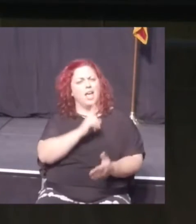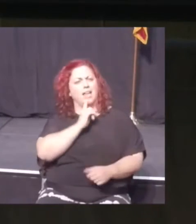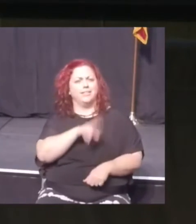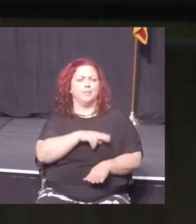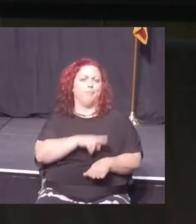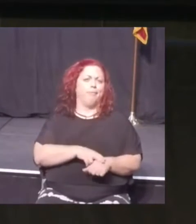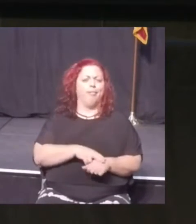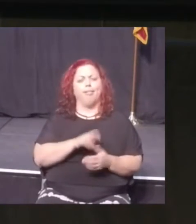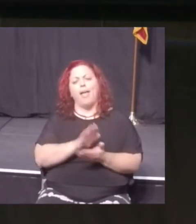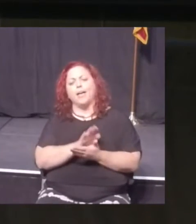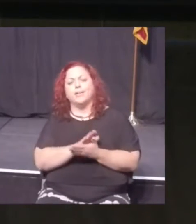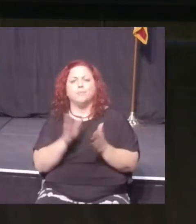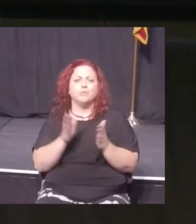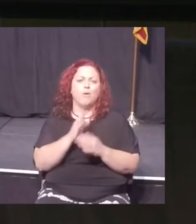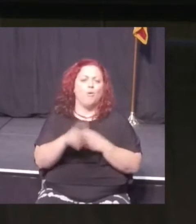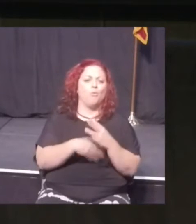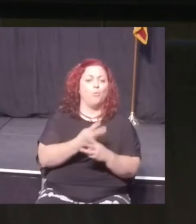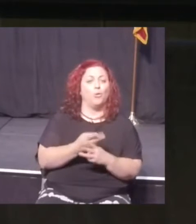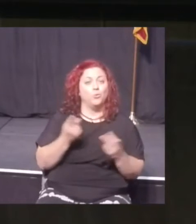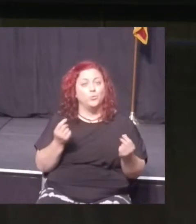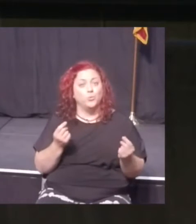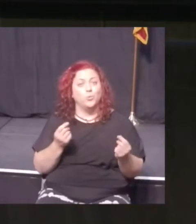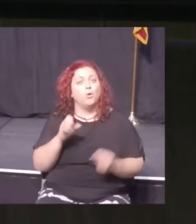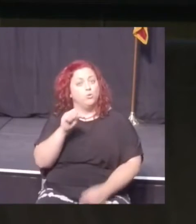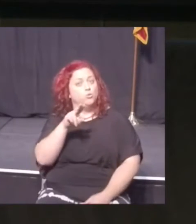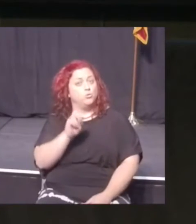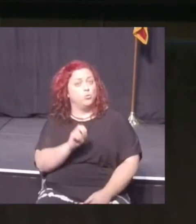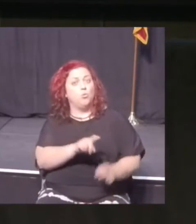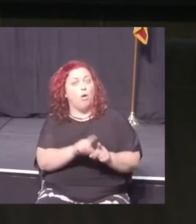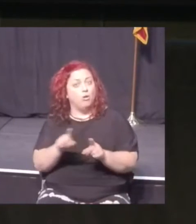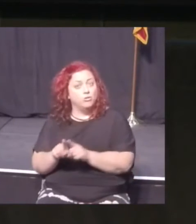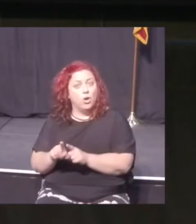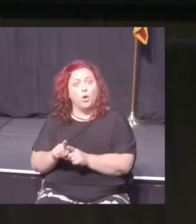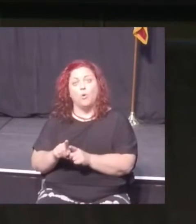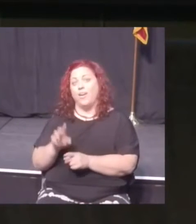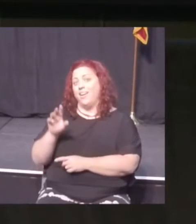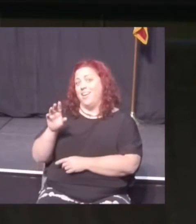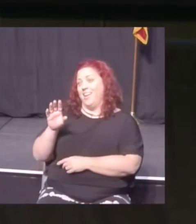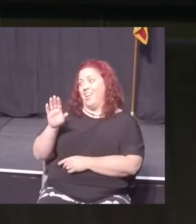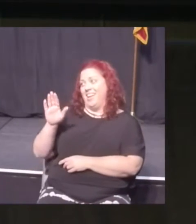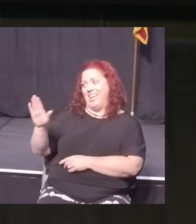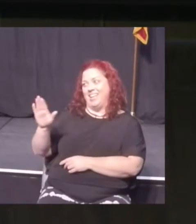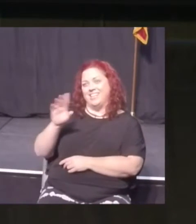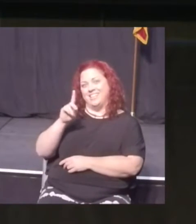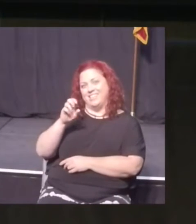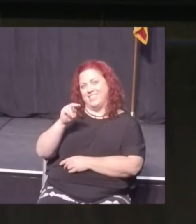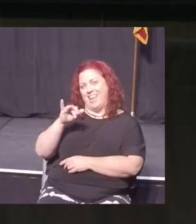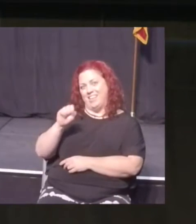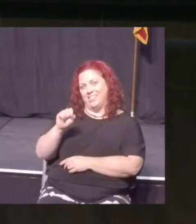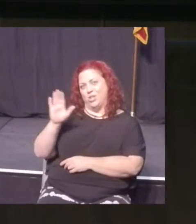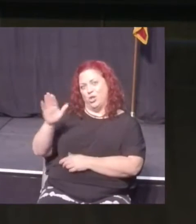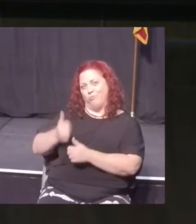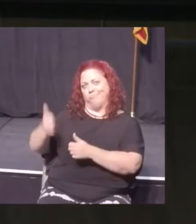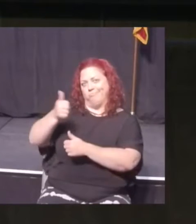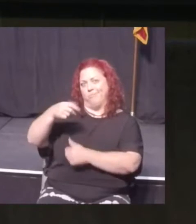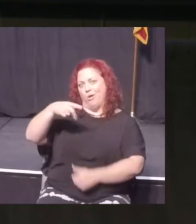academic small world fashion, Sue was also Dennis's provost in his final years as a faculty member